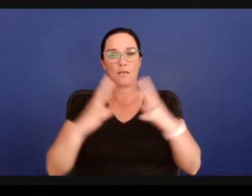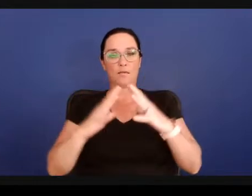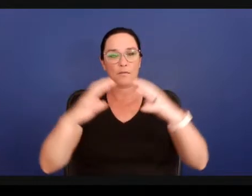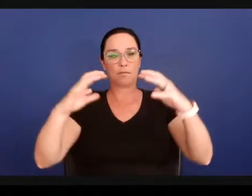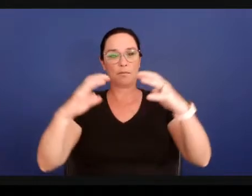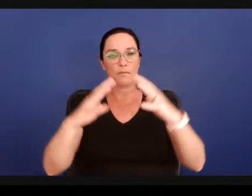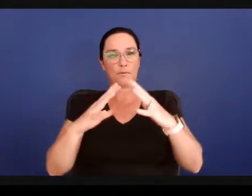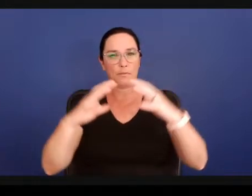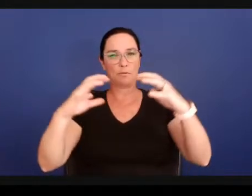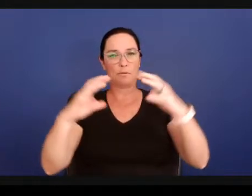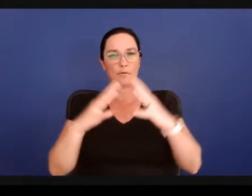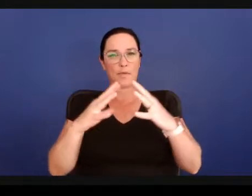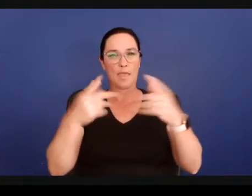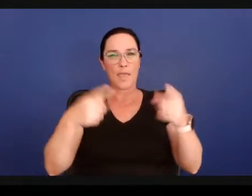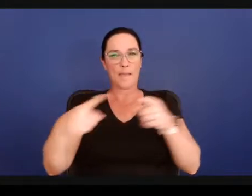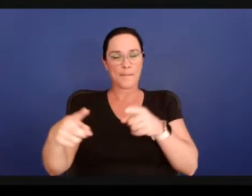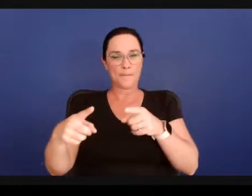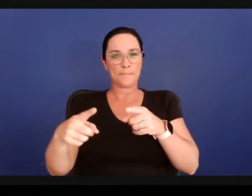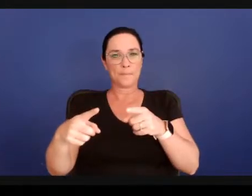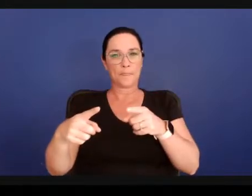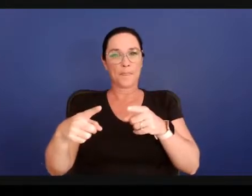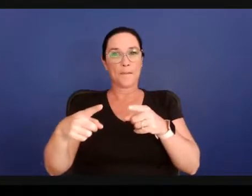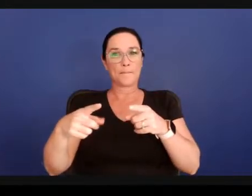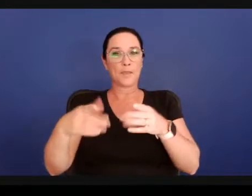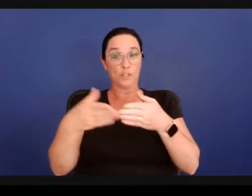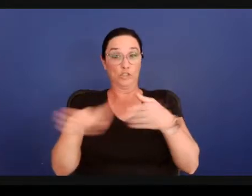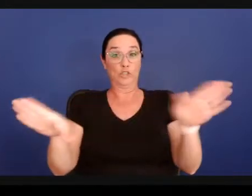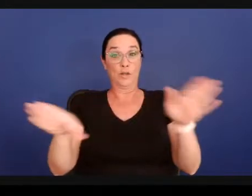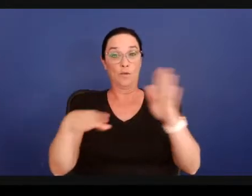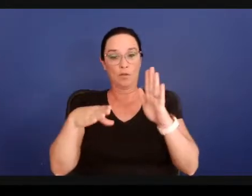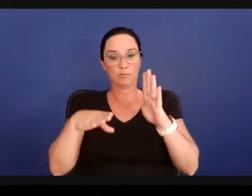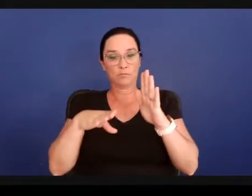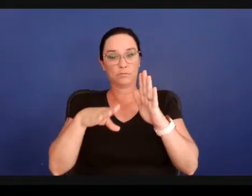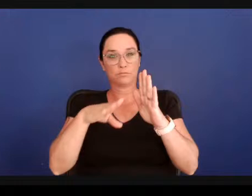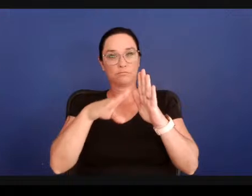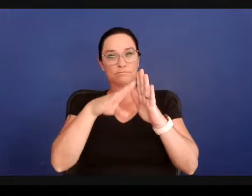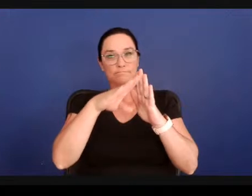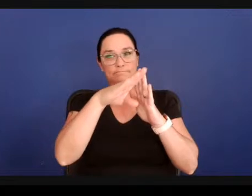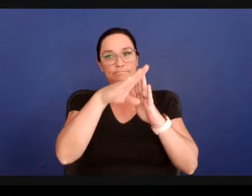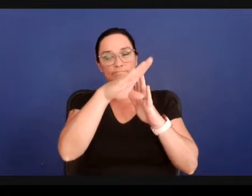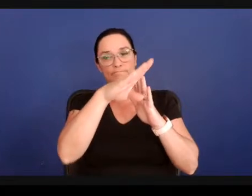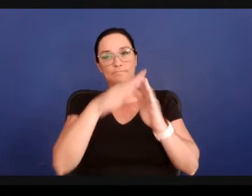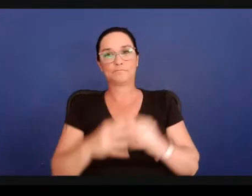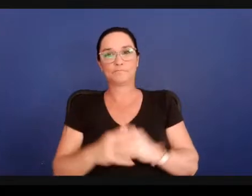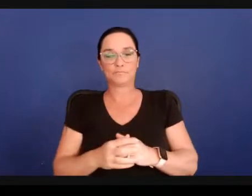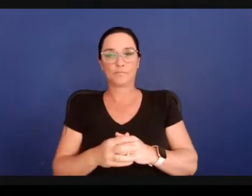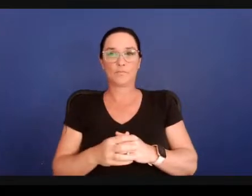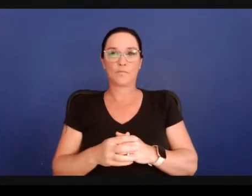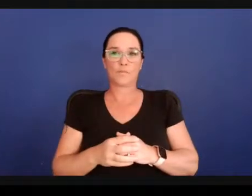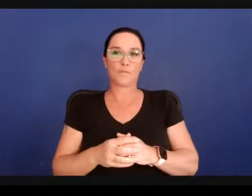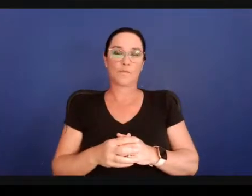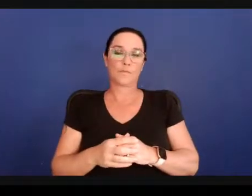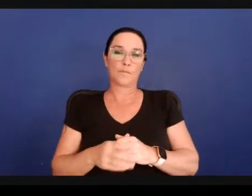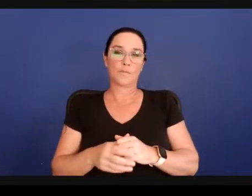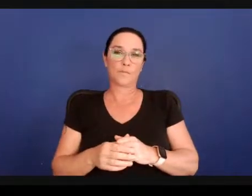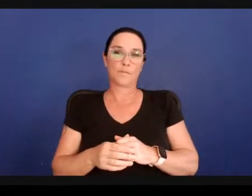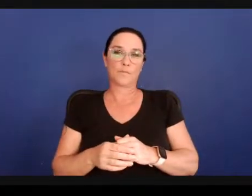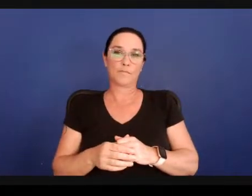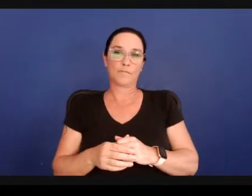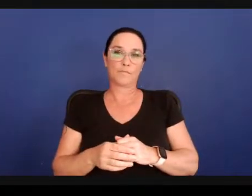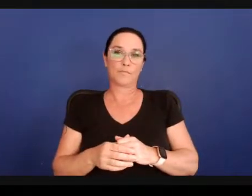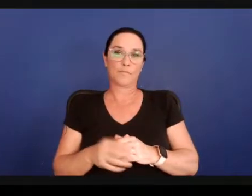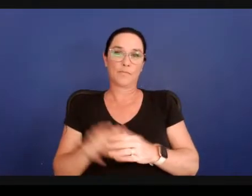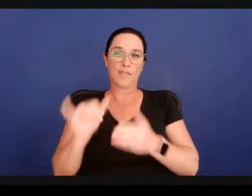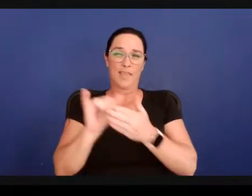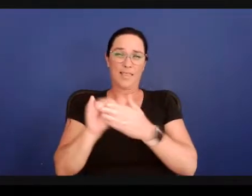upon this, you can see that the overall trend is one of inflation, maybe deflation here and inflation again. And this being